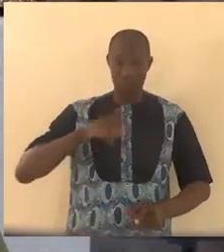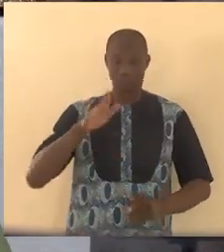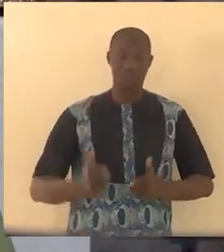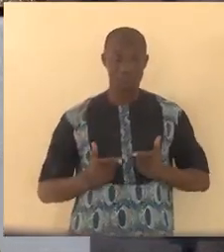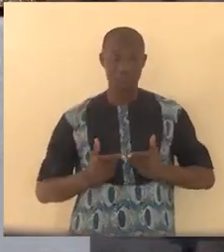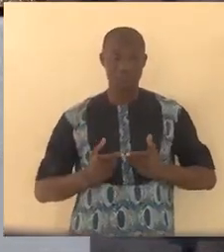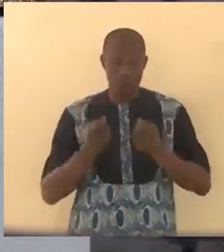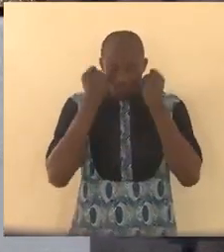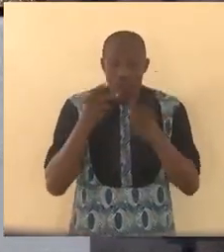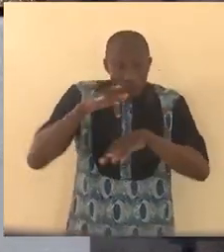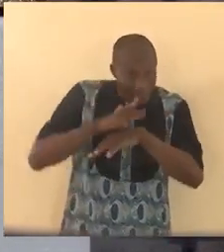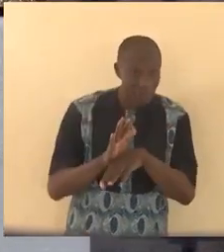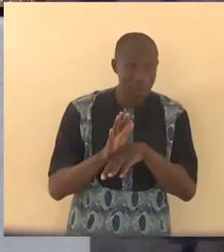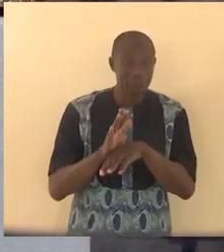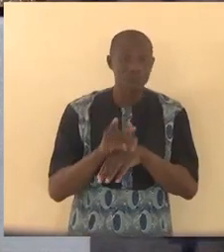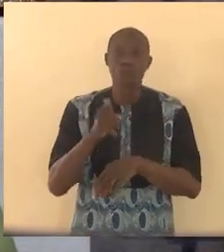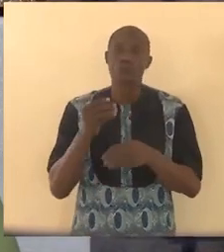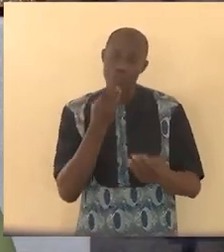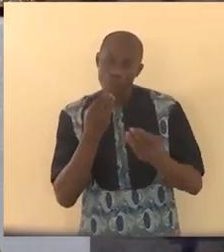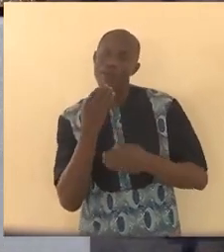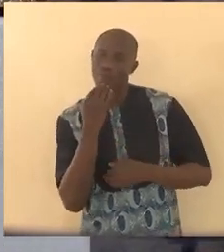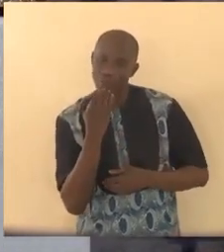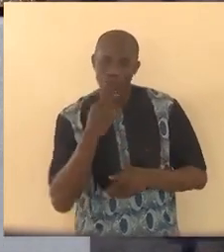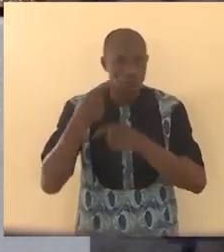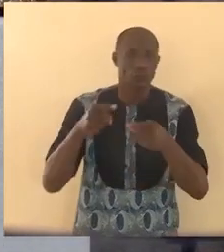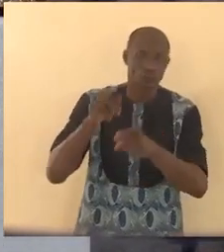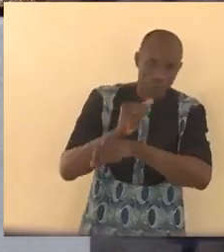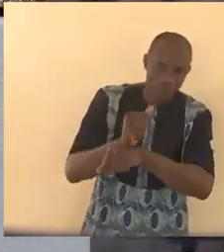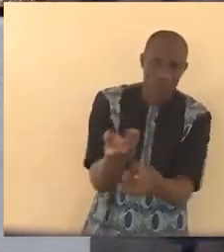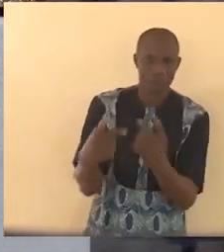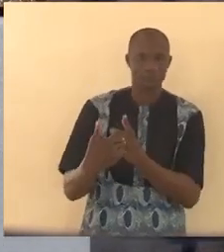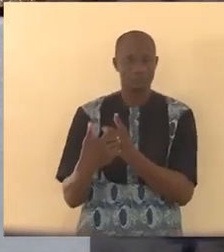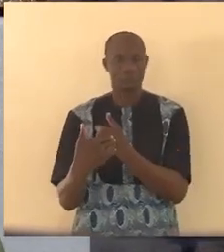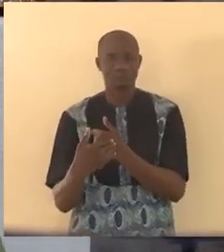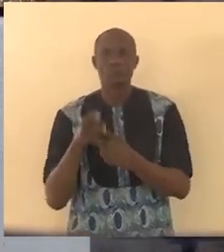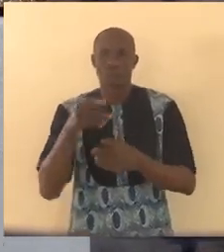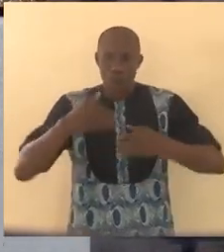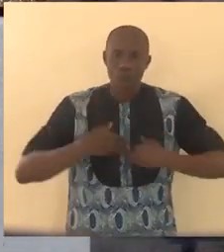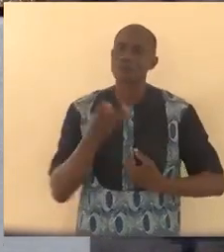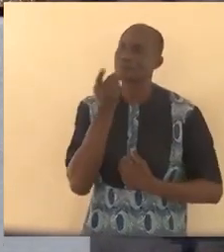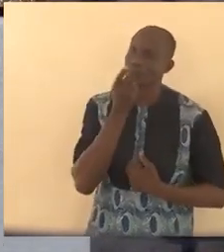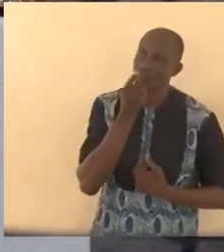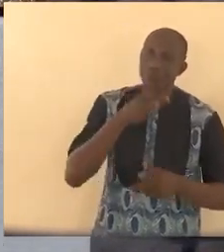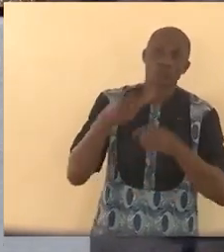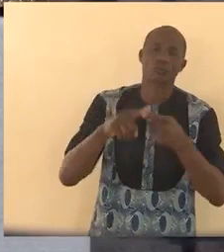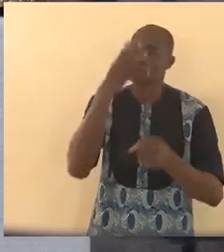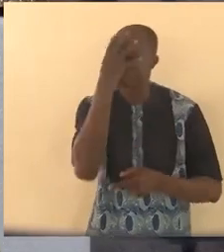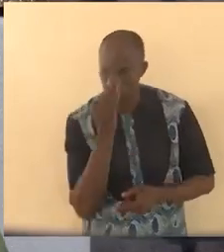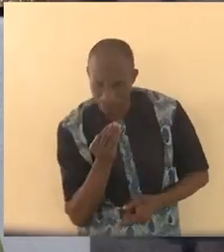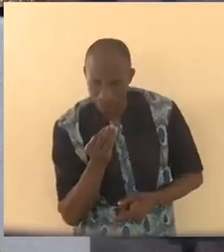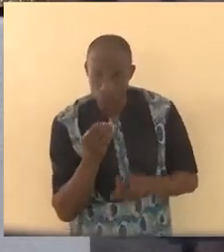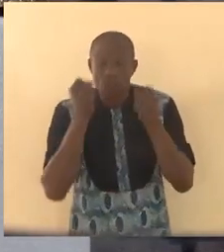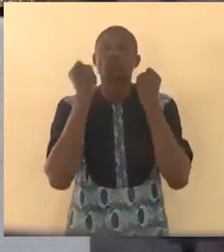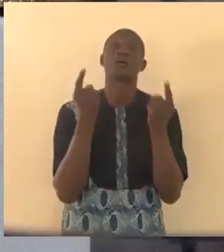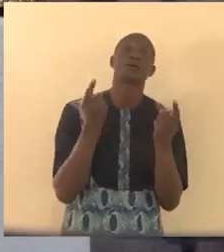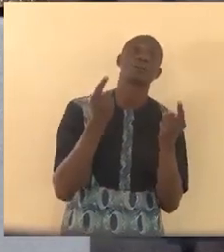early, you wake up, you have breakfast, you go to work, you come back, you have dinner, you go to sleep, next